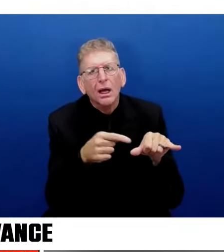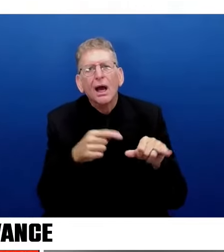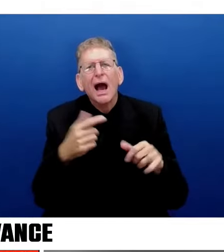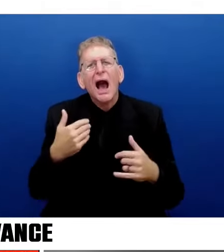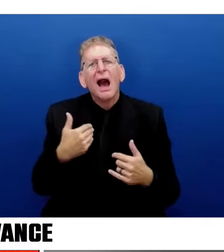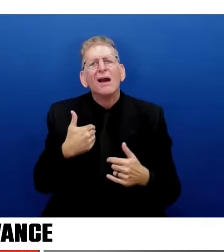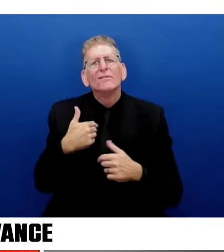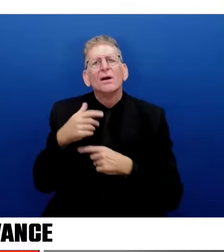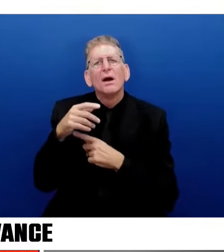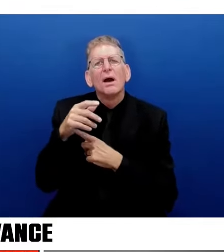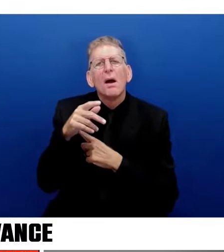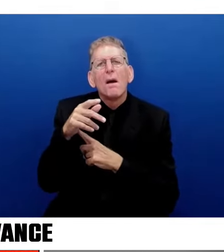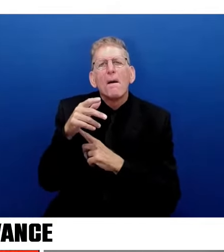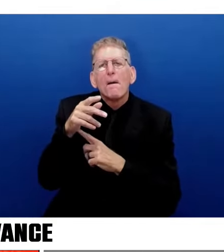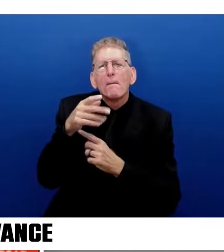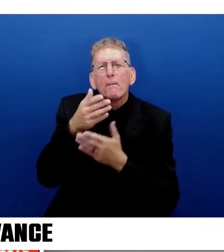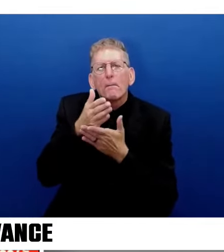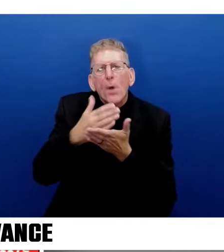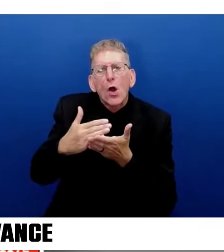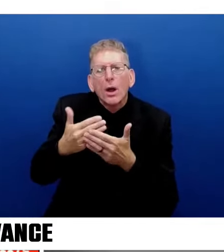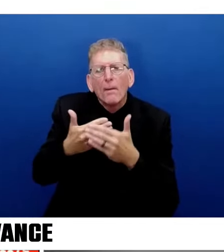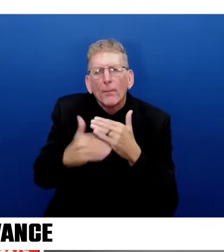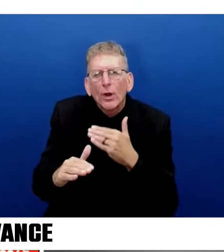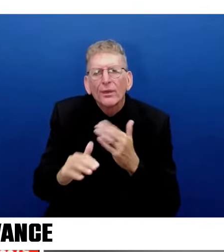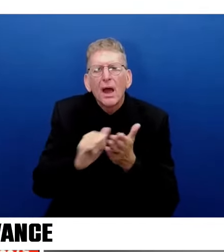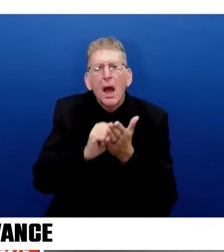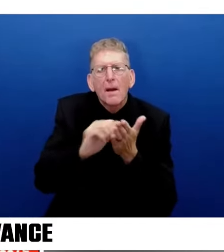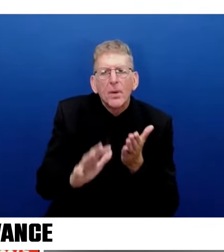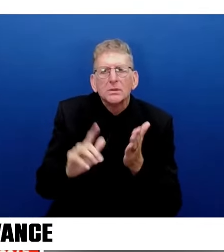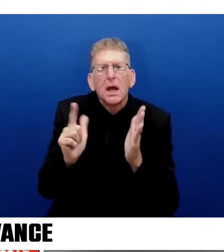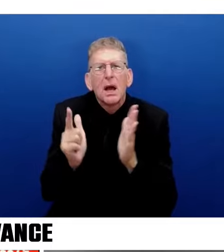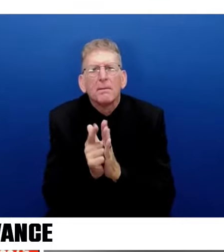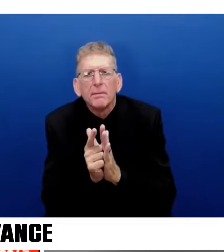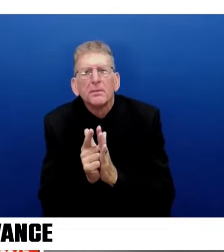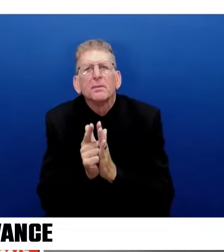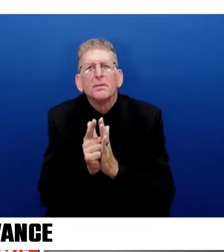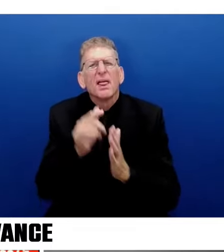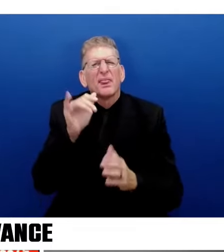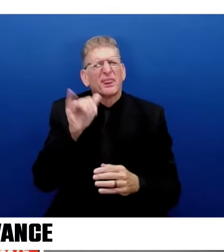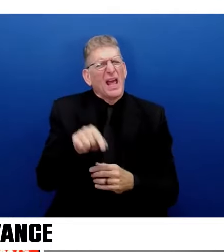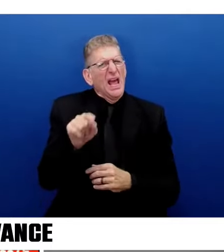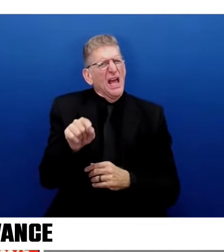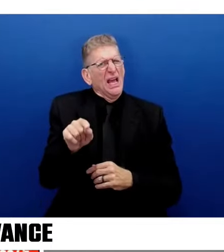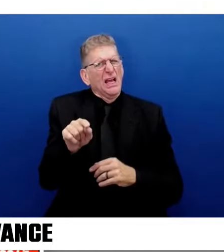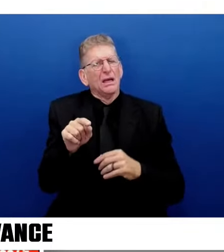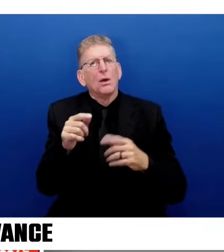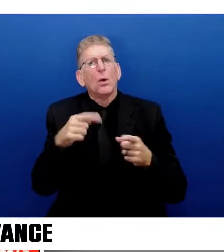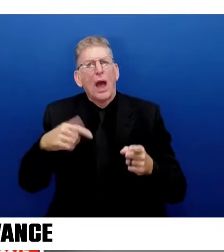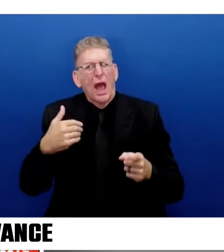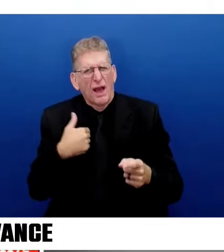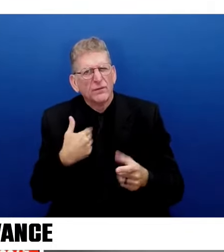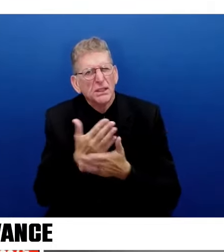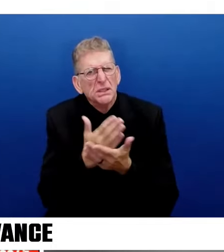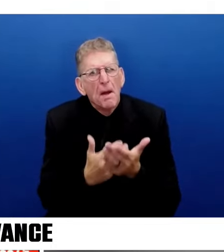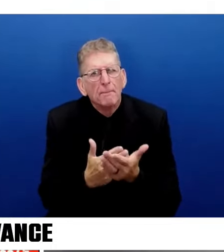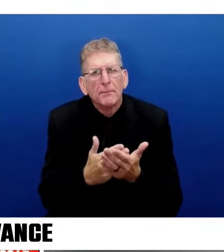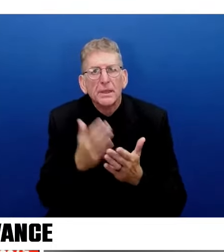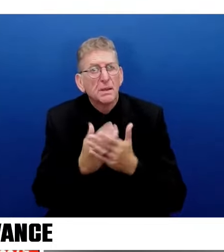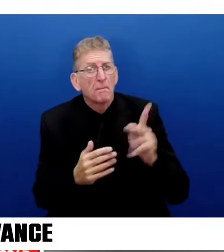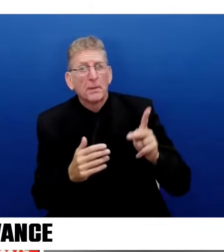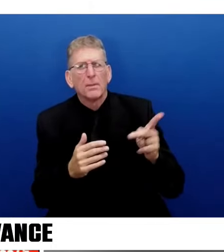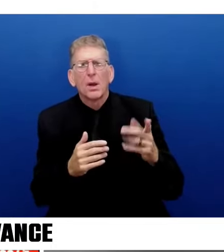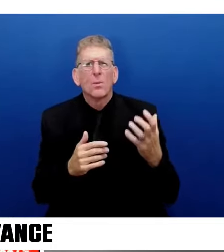taken a very radical pro-abortion stance. But Nora, you know, one of the things that changed is in the state of Ohio, we had a referendum in